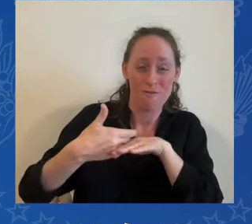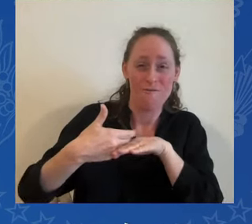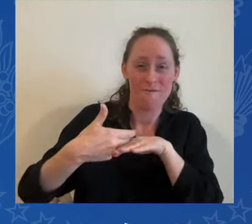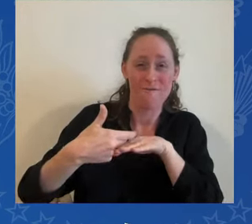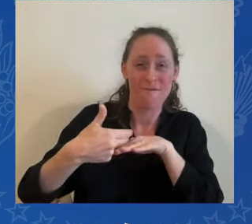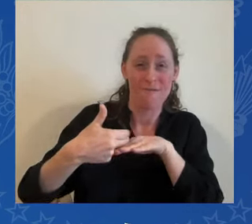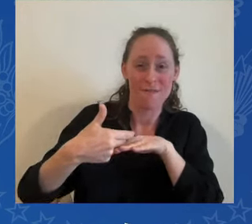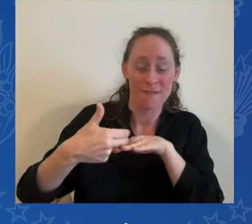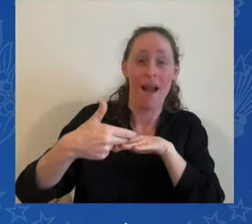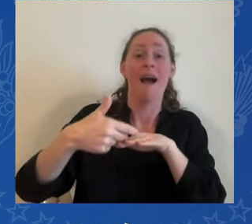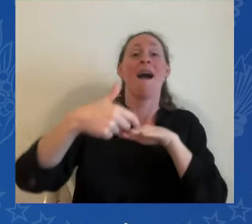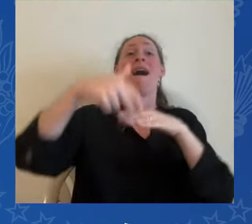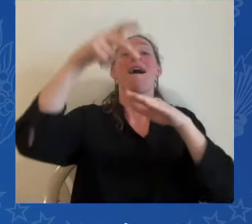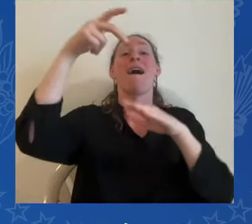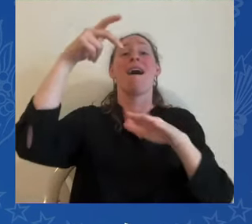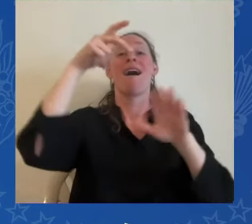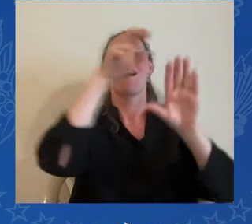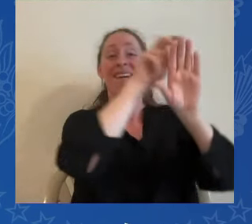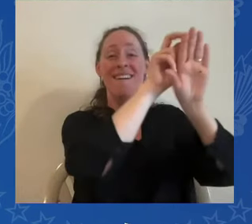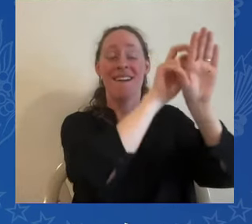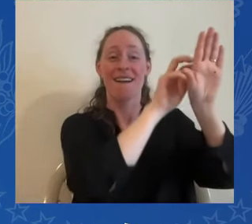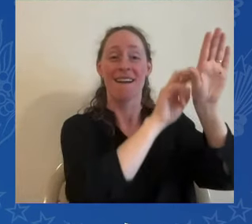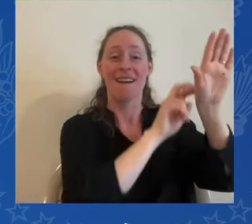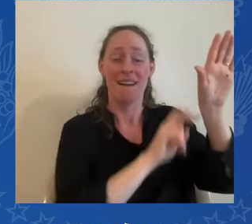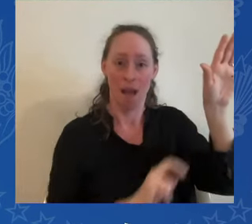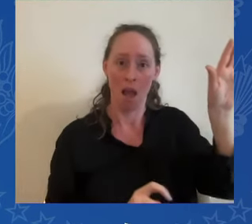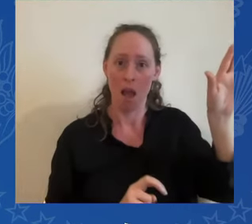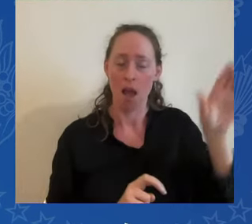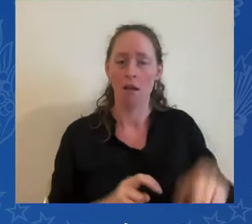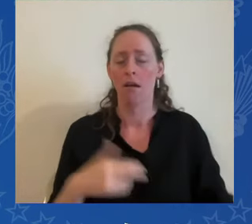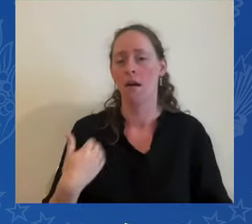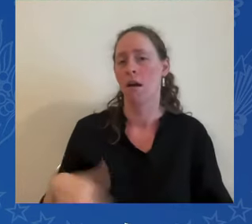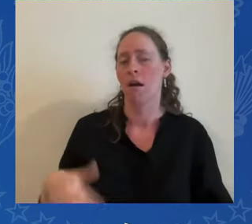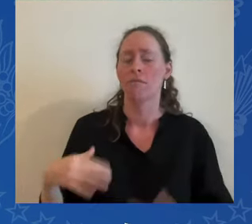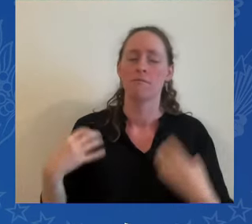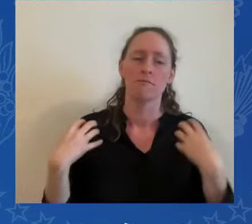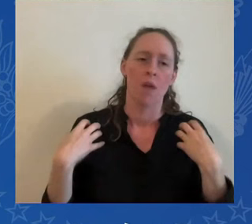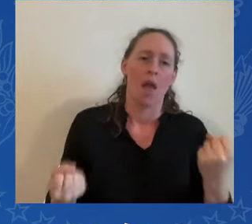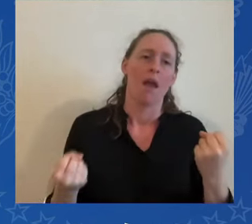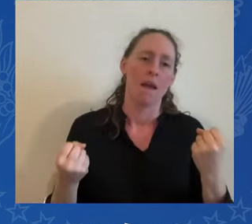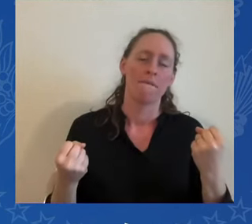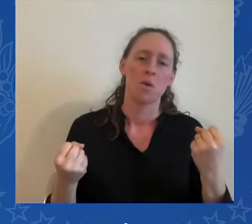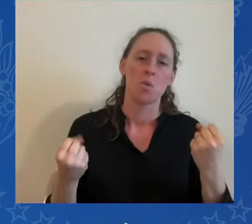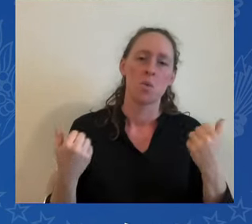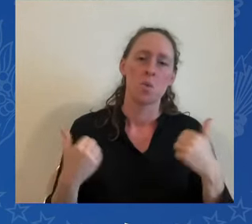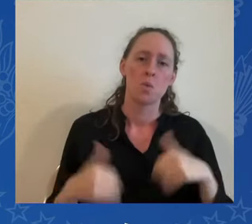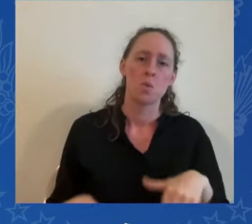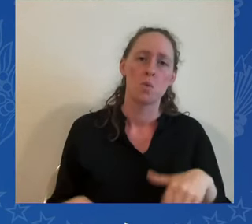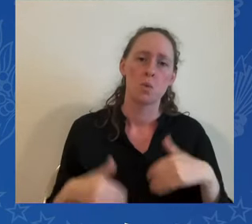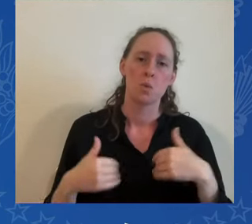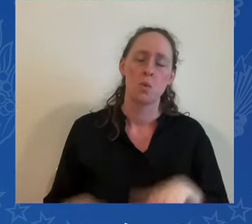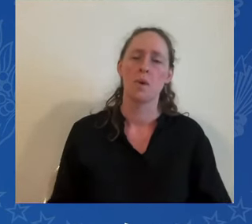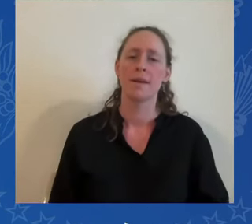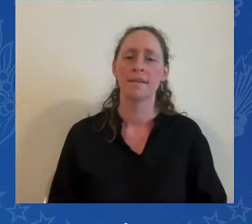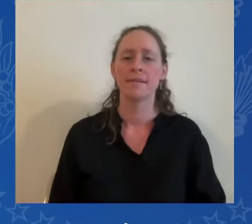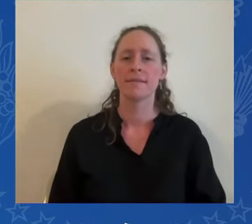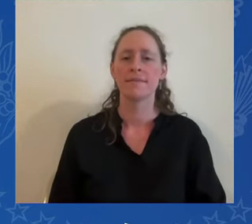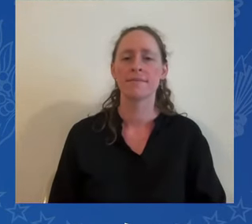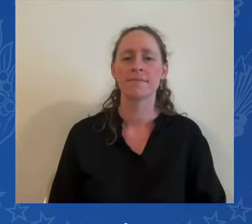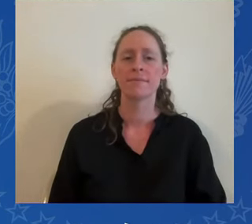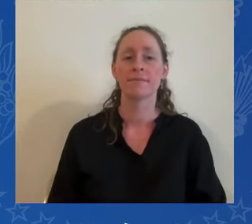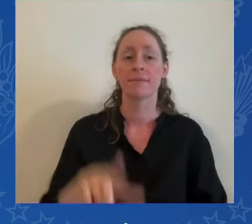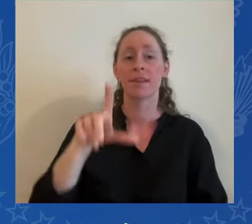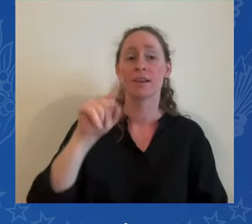bravest. And then there's Lieutenant Jackson Hickey, patrolling the waters in a fireboat